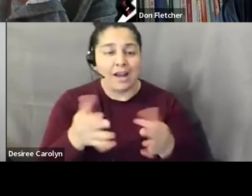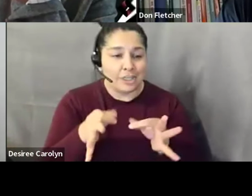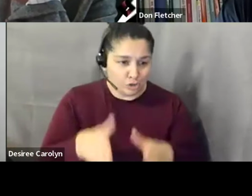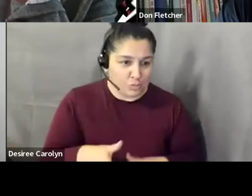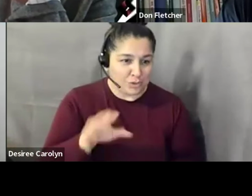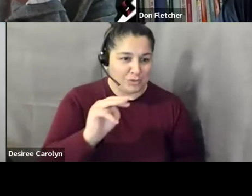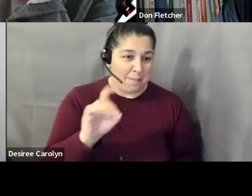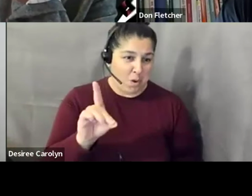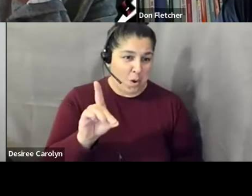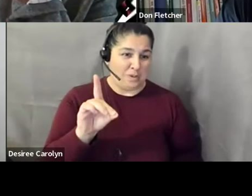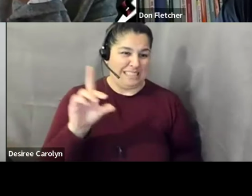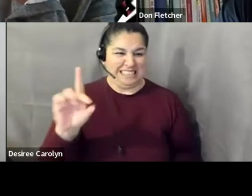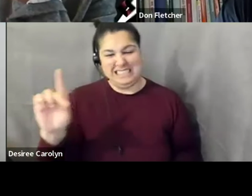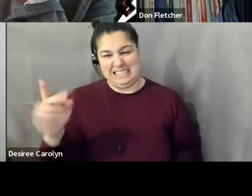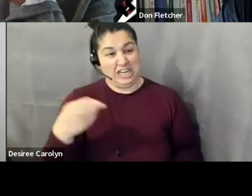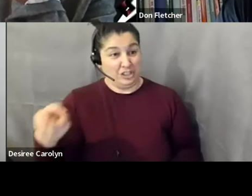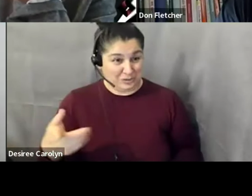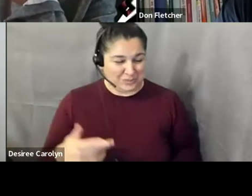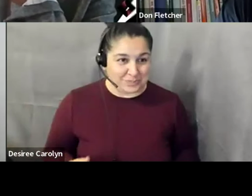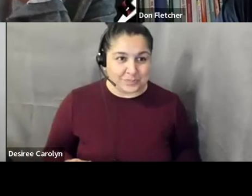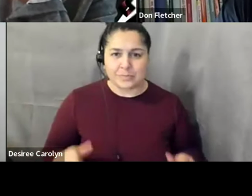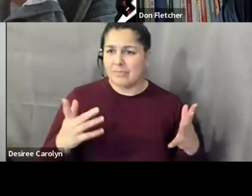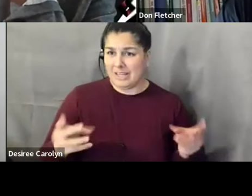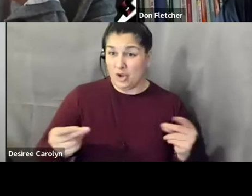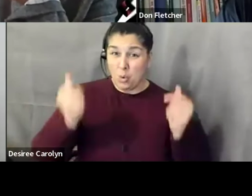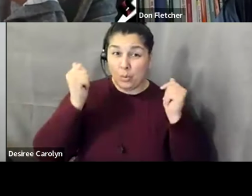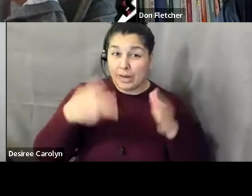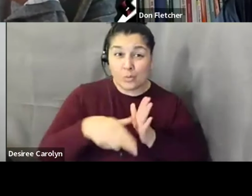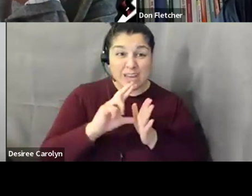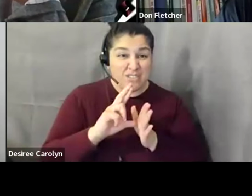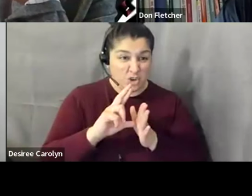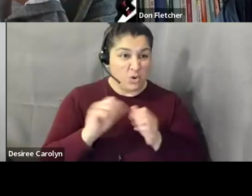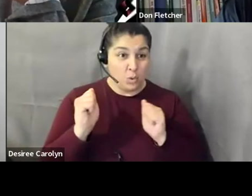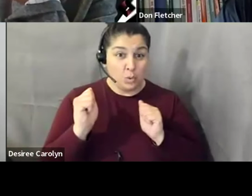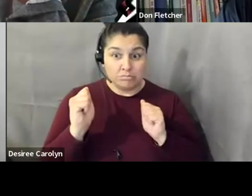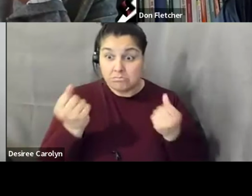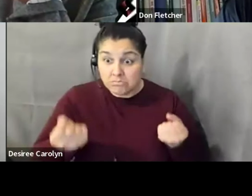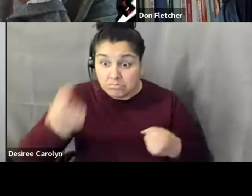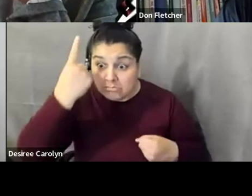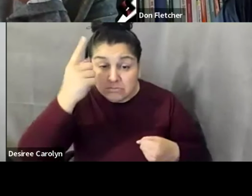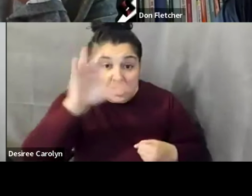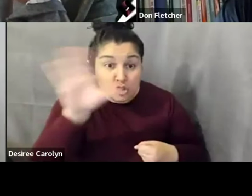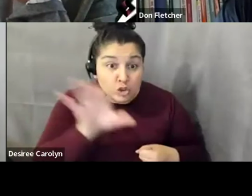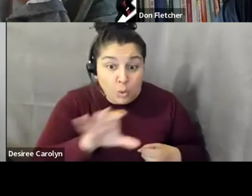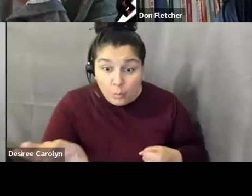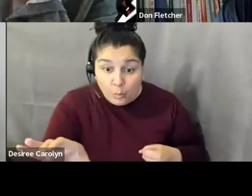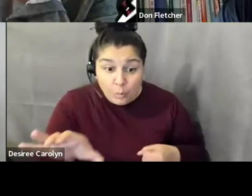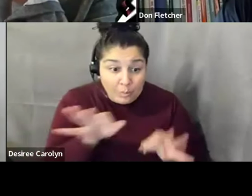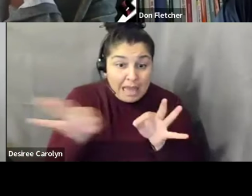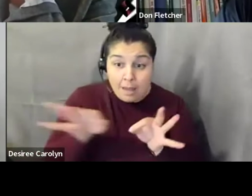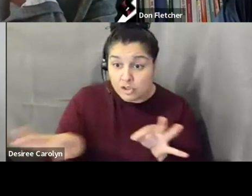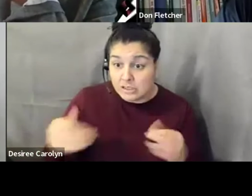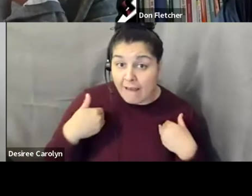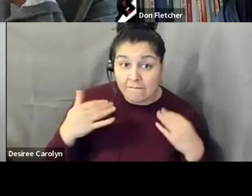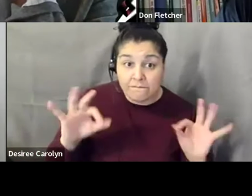Let's quickly review, although I think we're all on the same page, right? Everybody knows how to use Zoom. Everyone who needs captions has them.